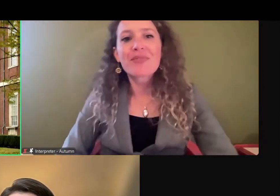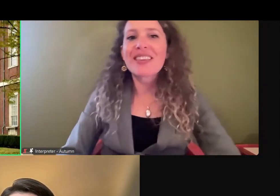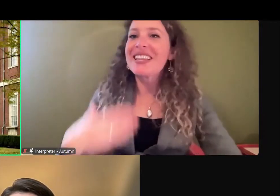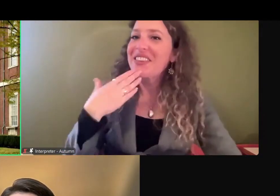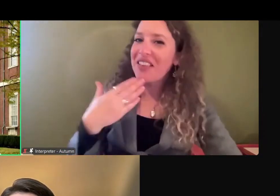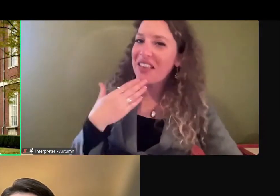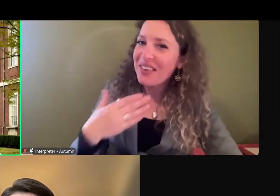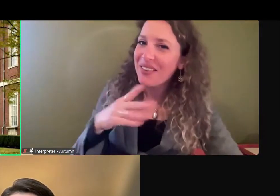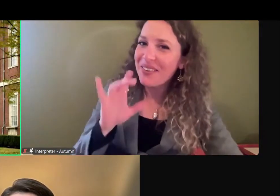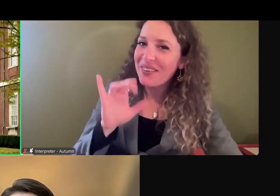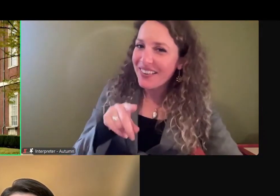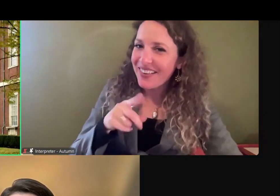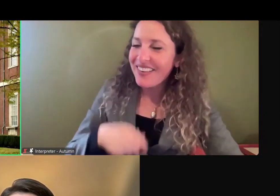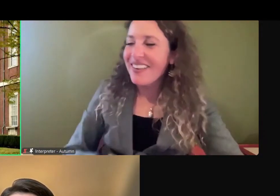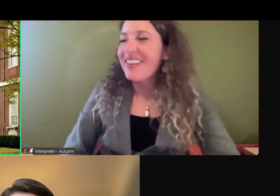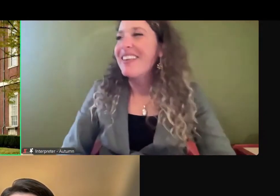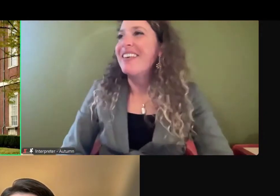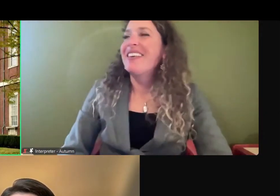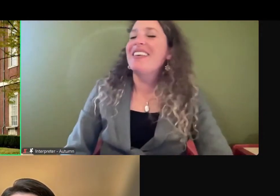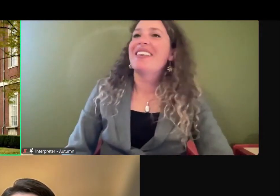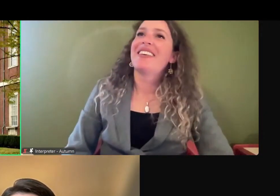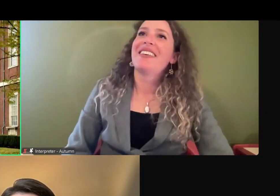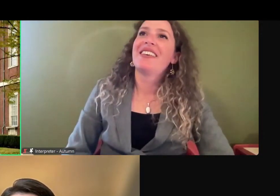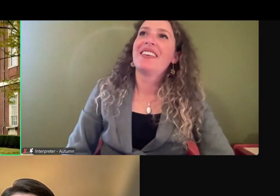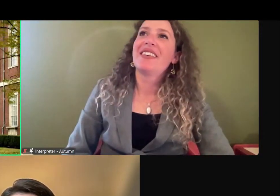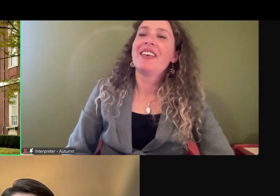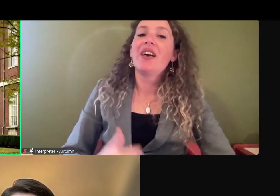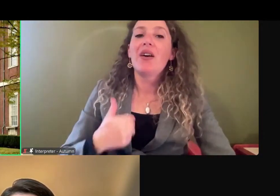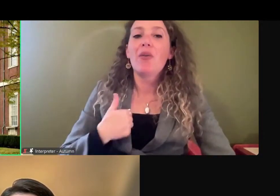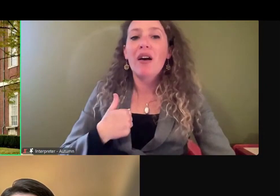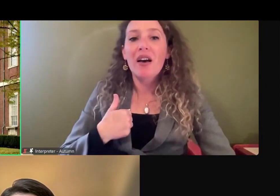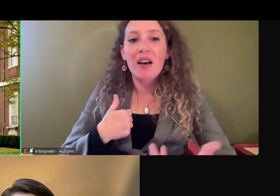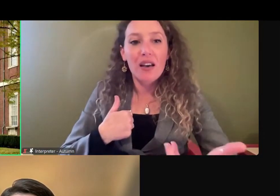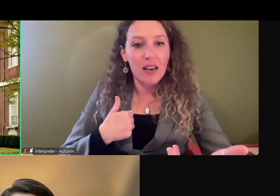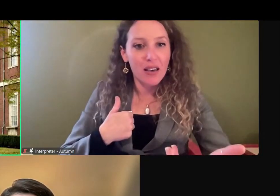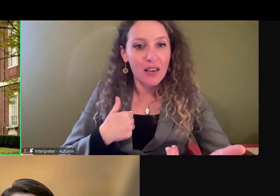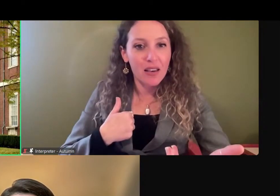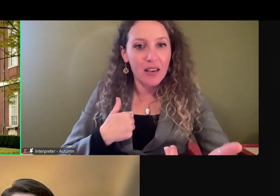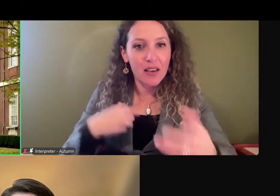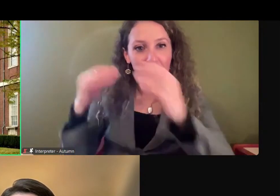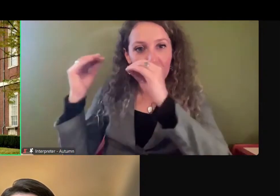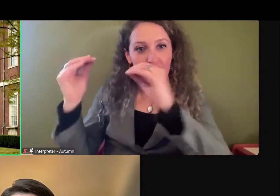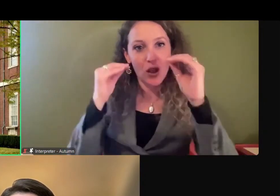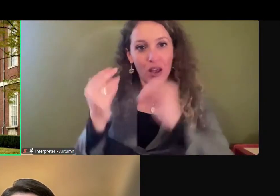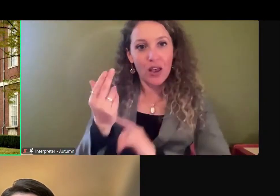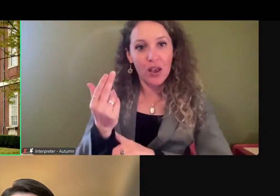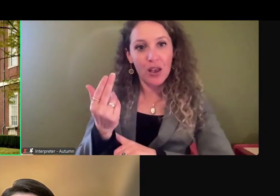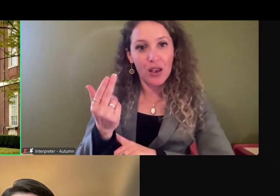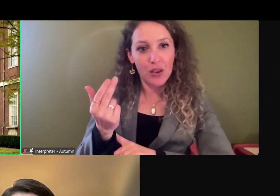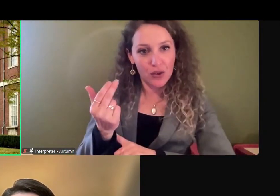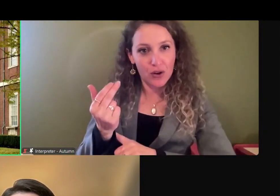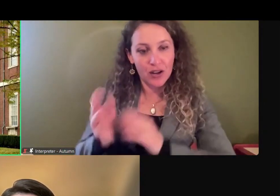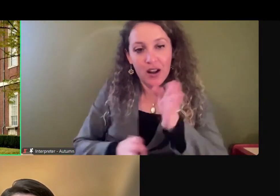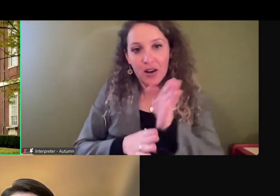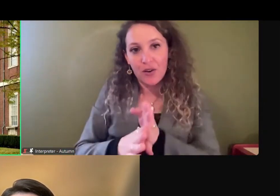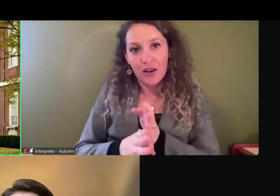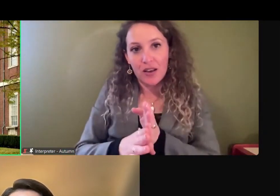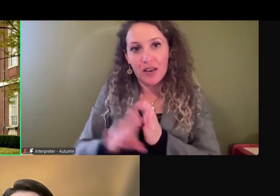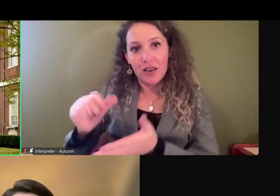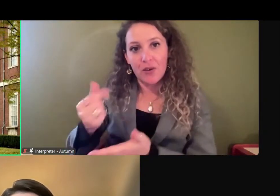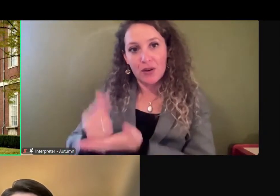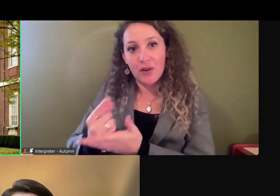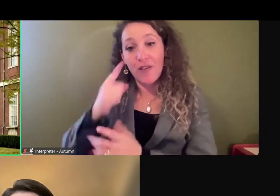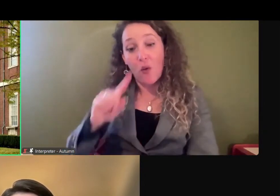for the question first. I taught 13 undergraduate and graduations in applied